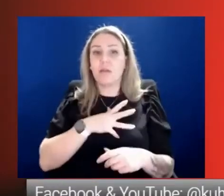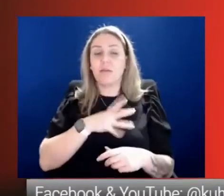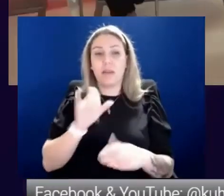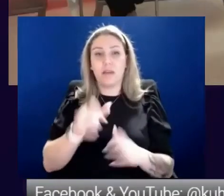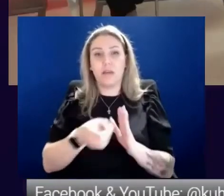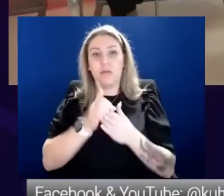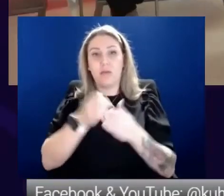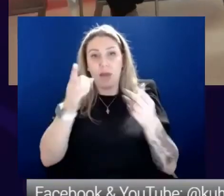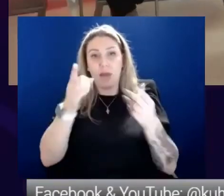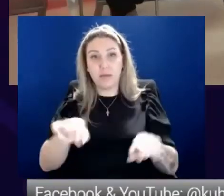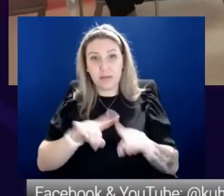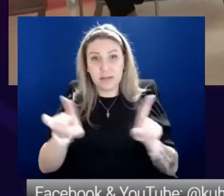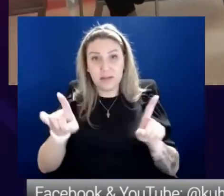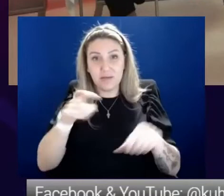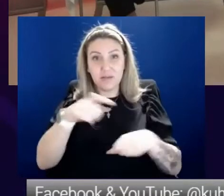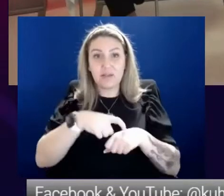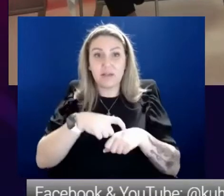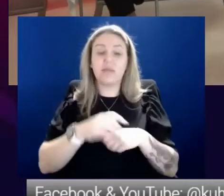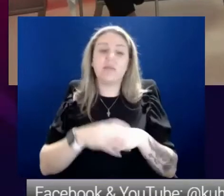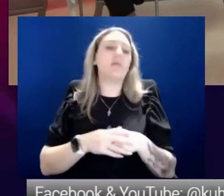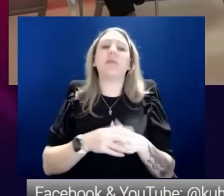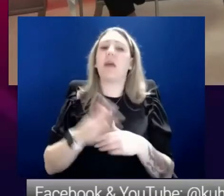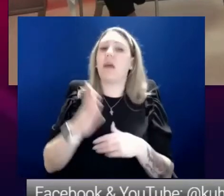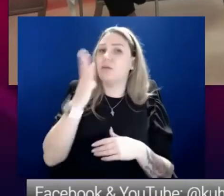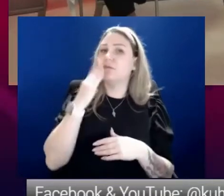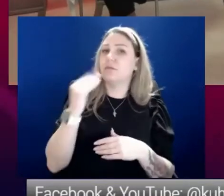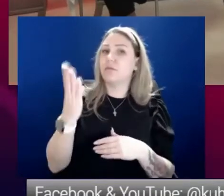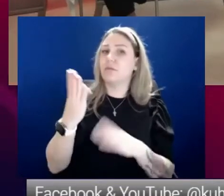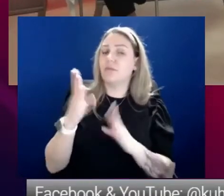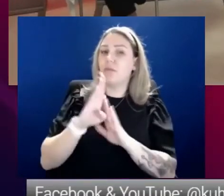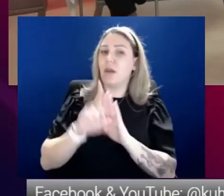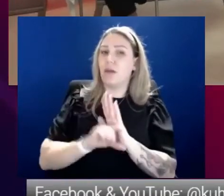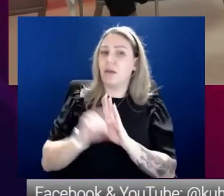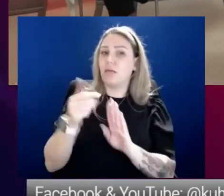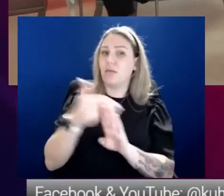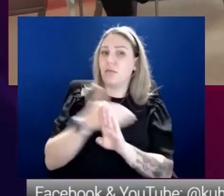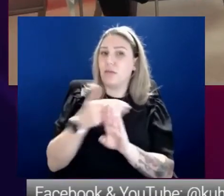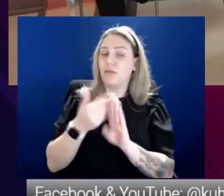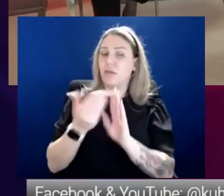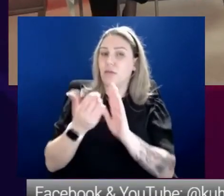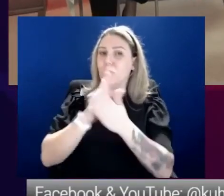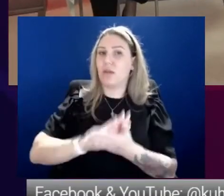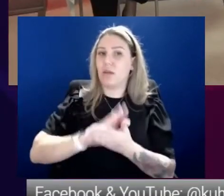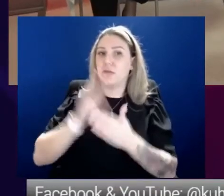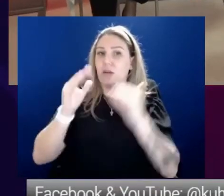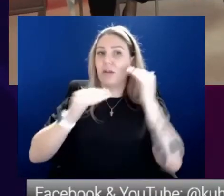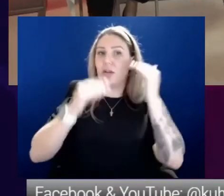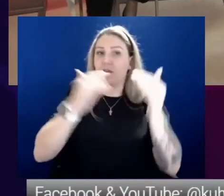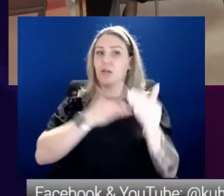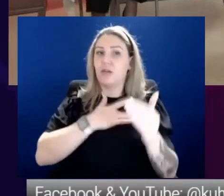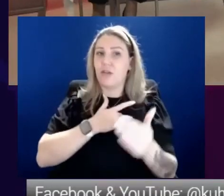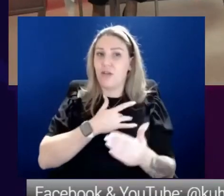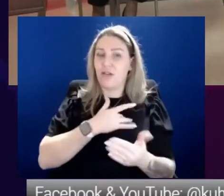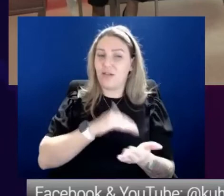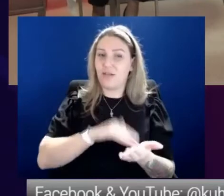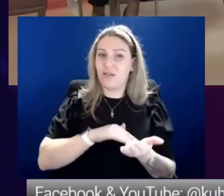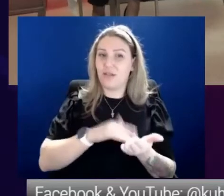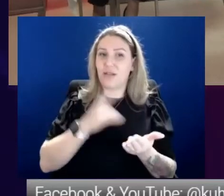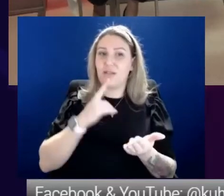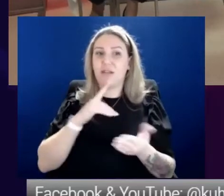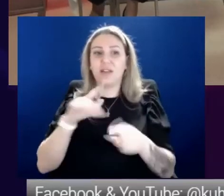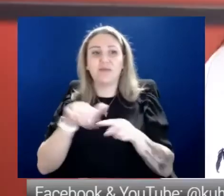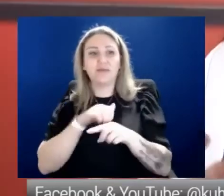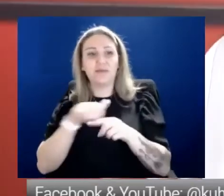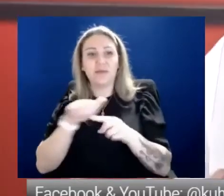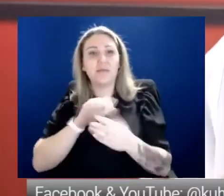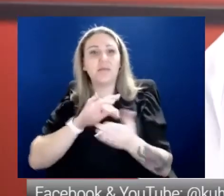Right. Yeah. I will tell you, just give you some background. So before I became an adult cardiologist, I did train in medicine and pediatrics. So I did my